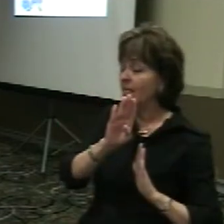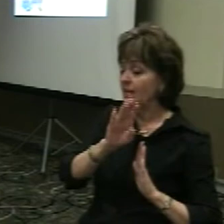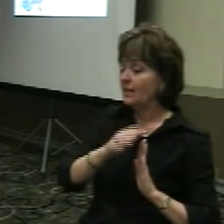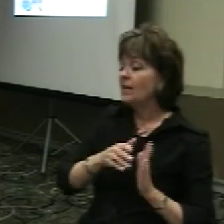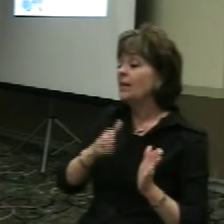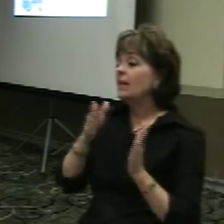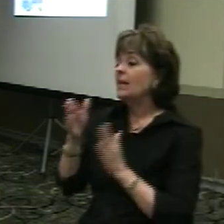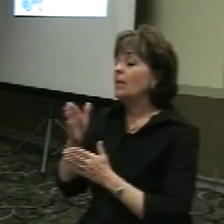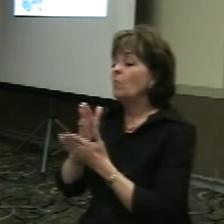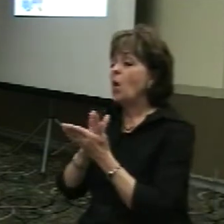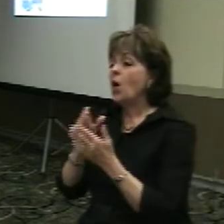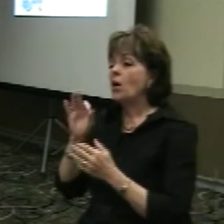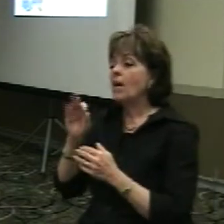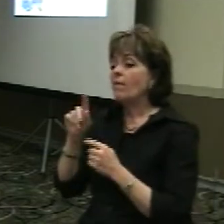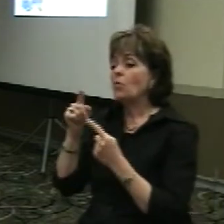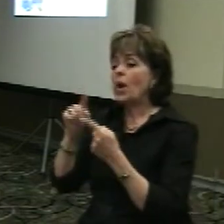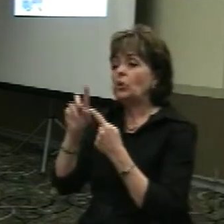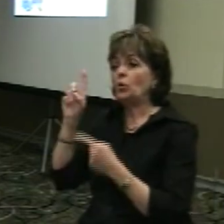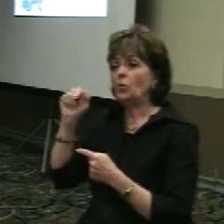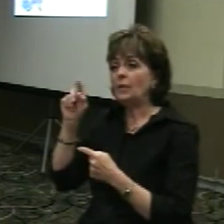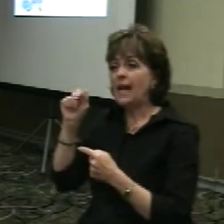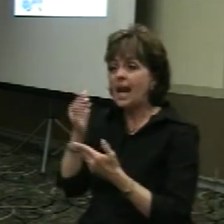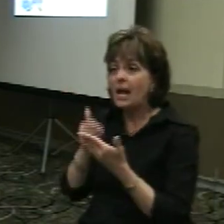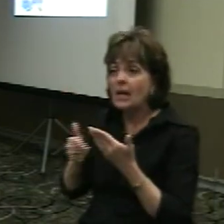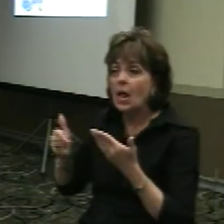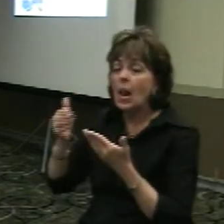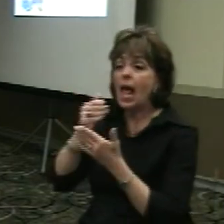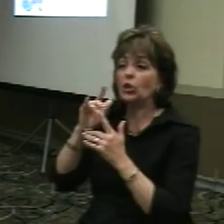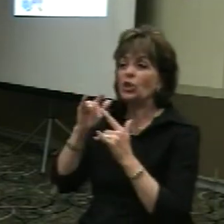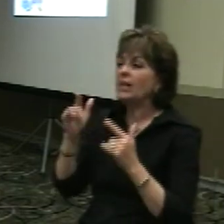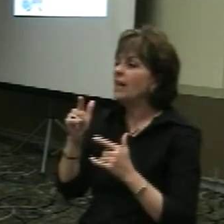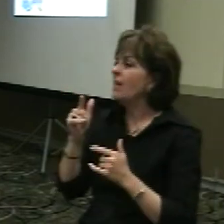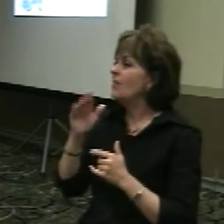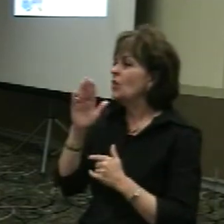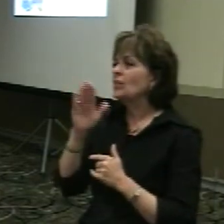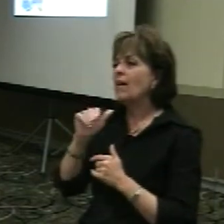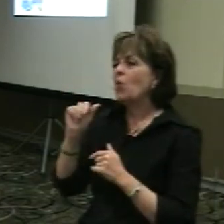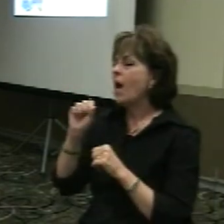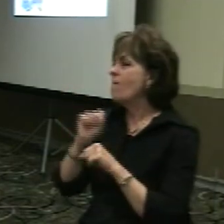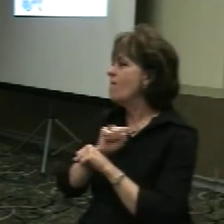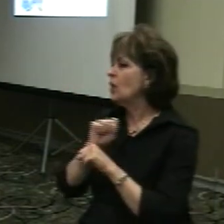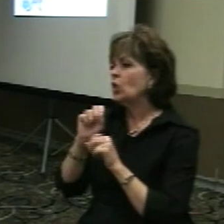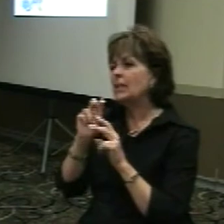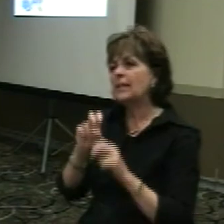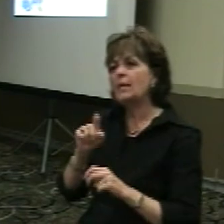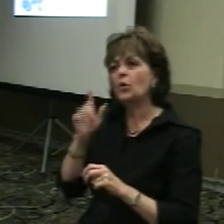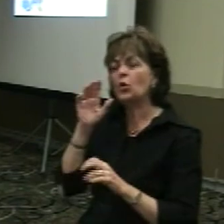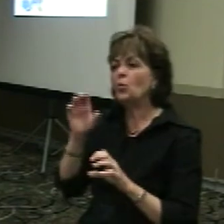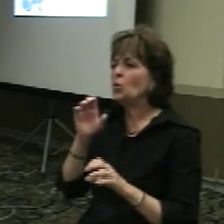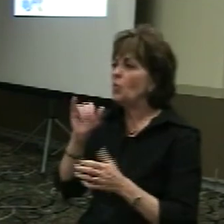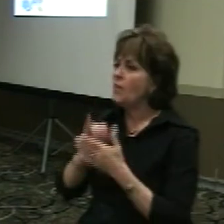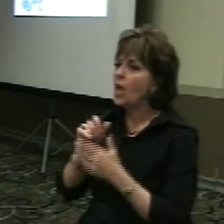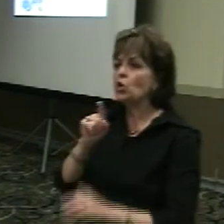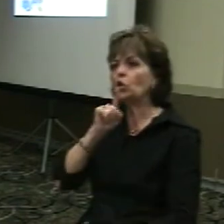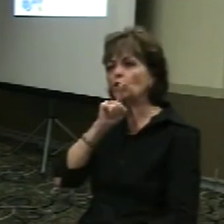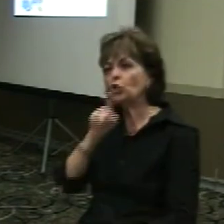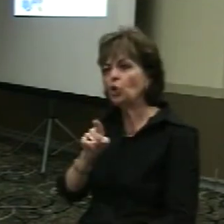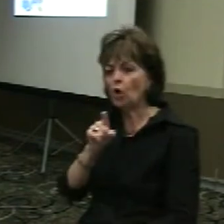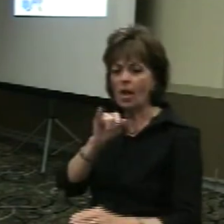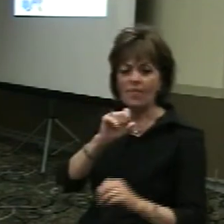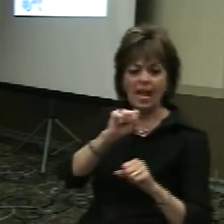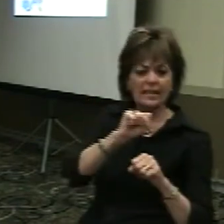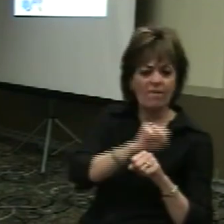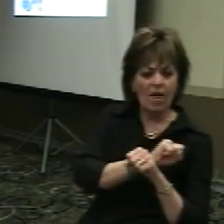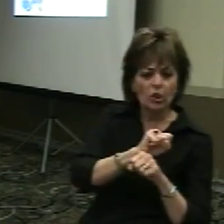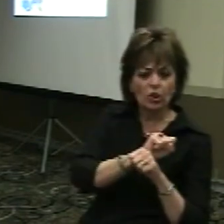of going to the data collection and anything else, there is never a functional assessment you're going to do that you're going to be sure this is the function or